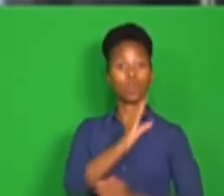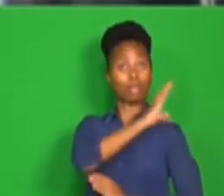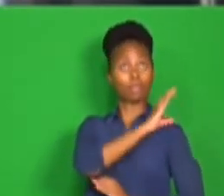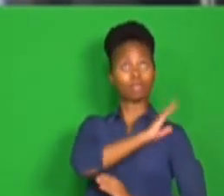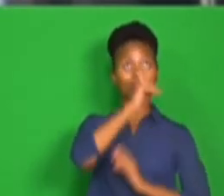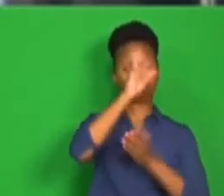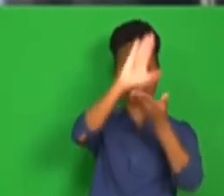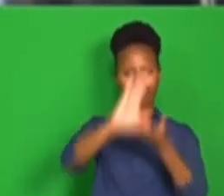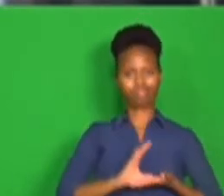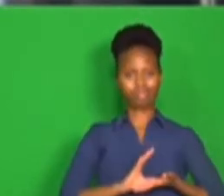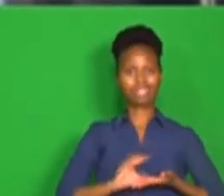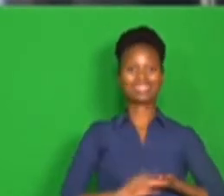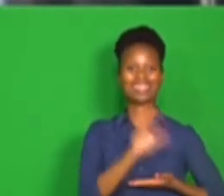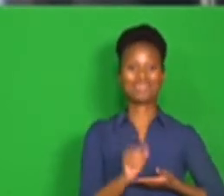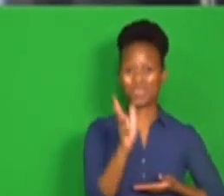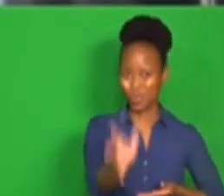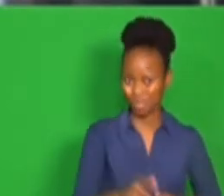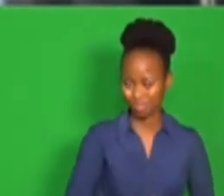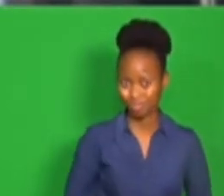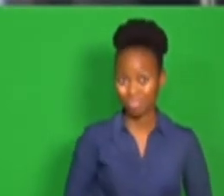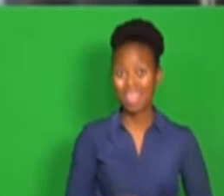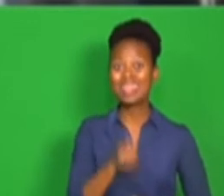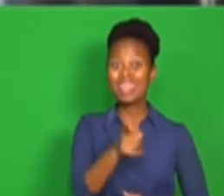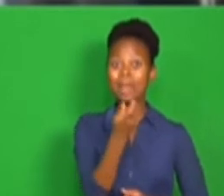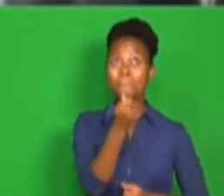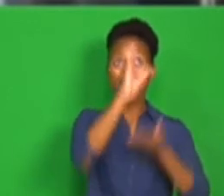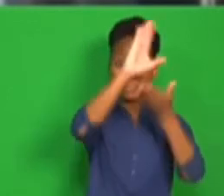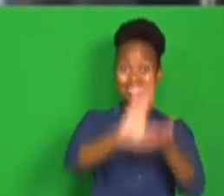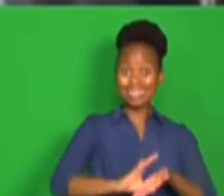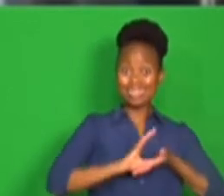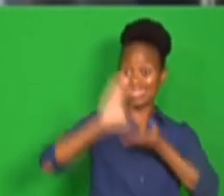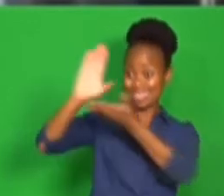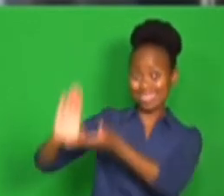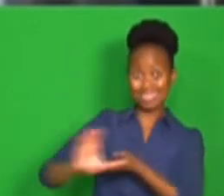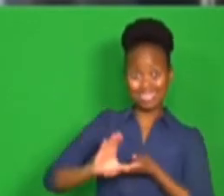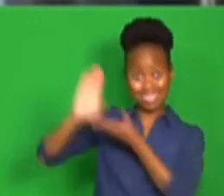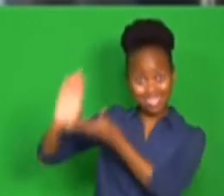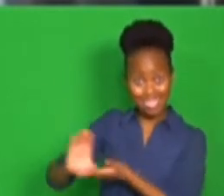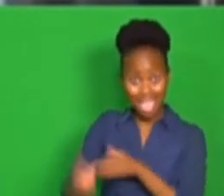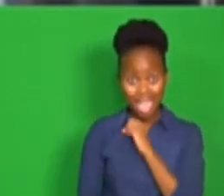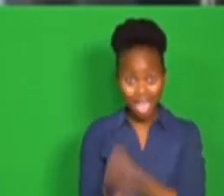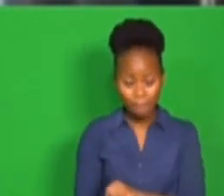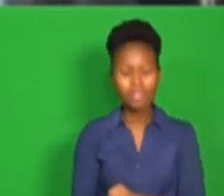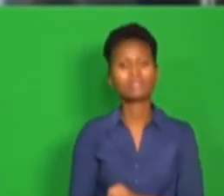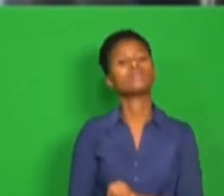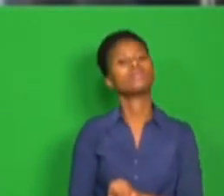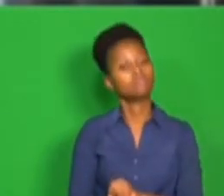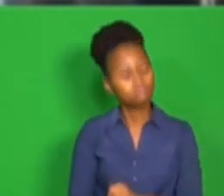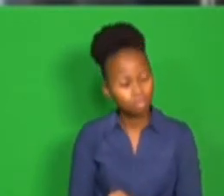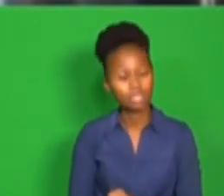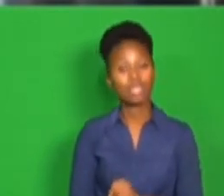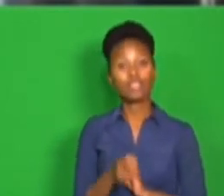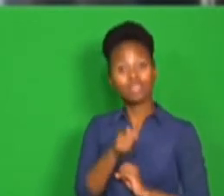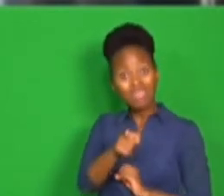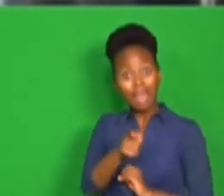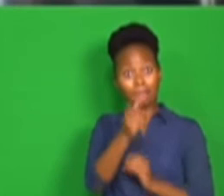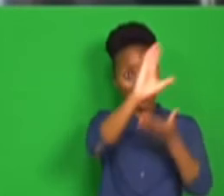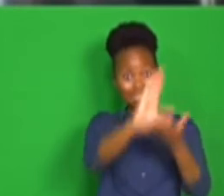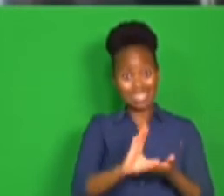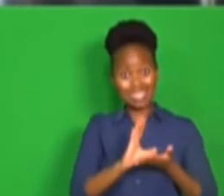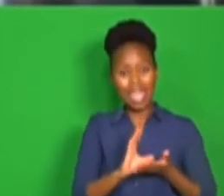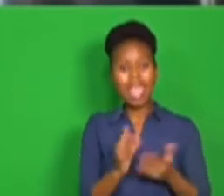And if indeed those capital flows do take place, those capital flows, we expect them to